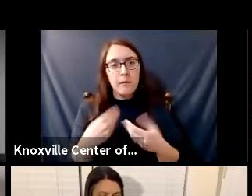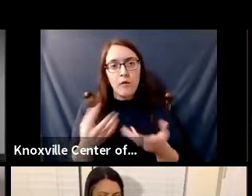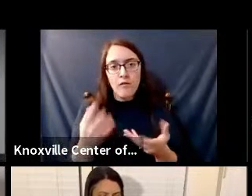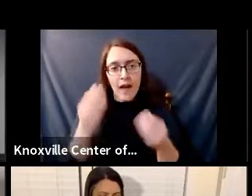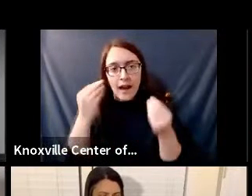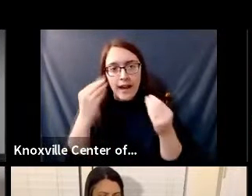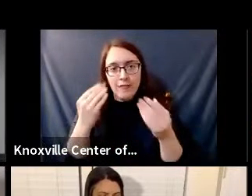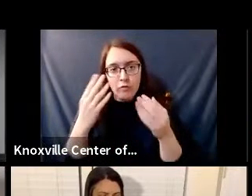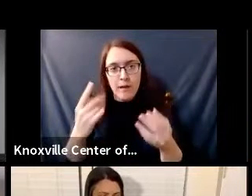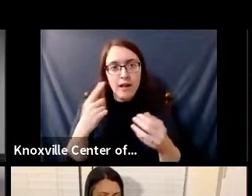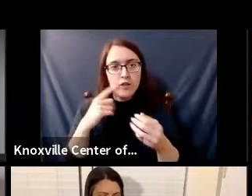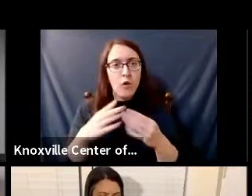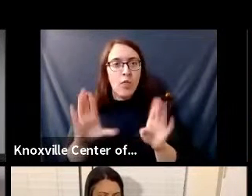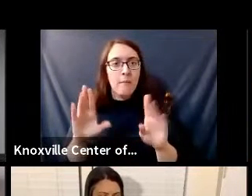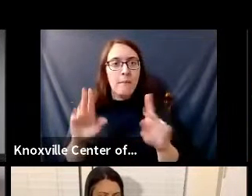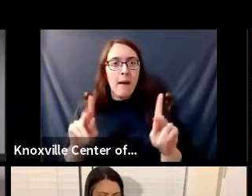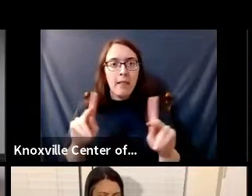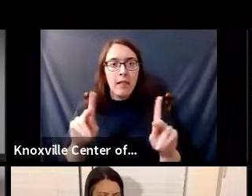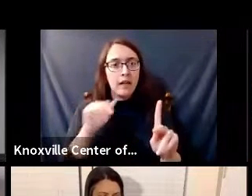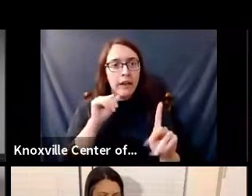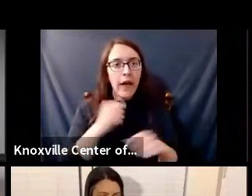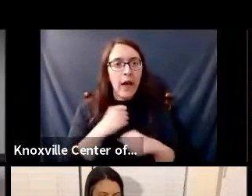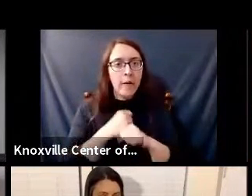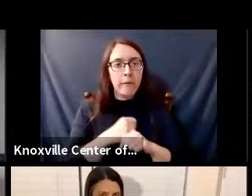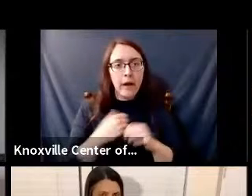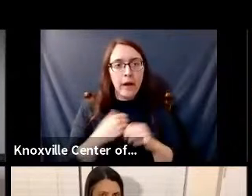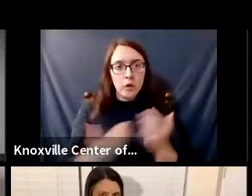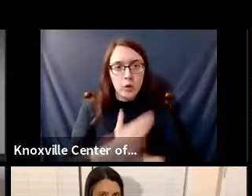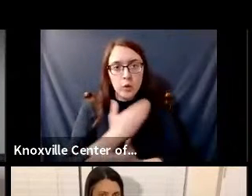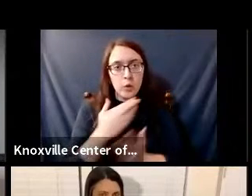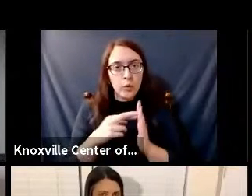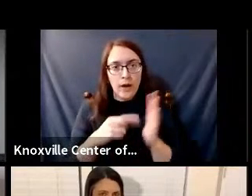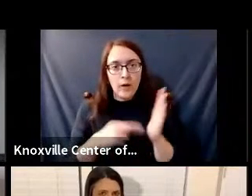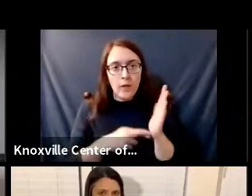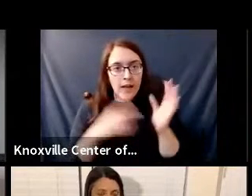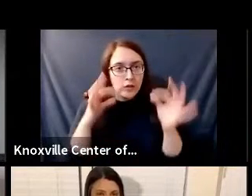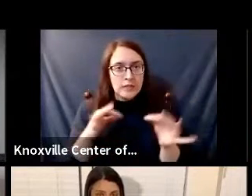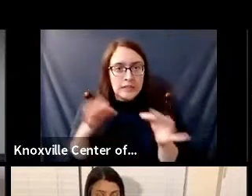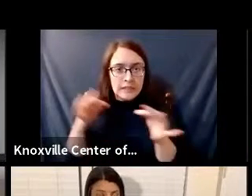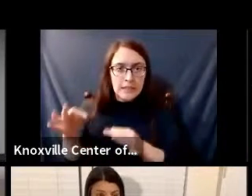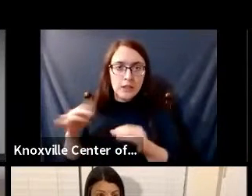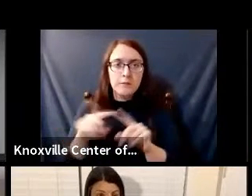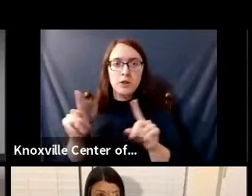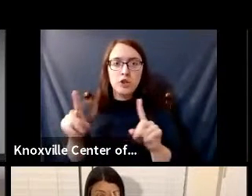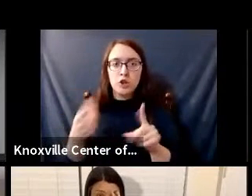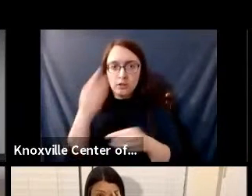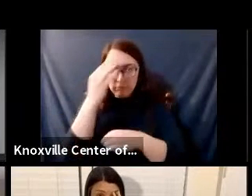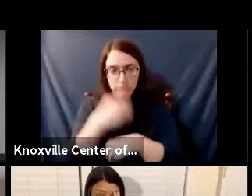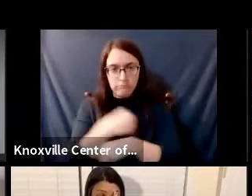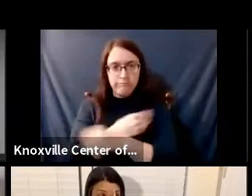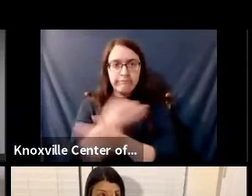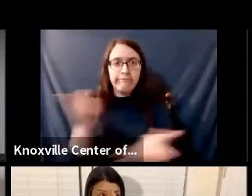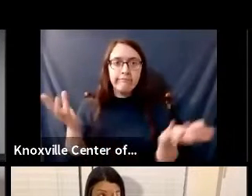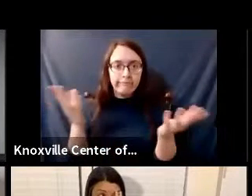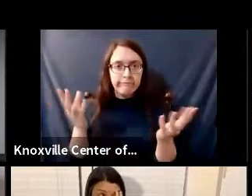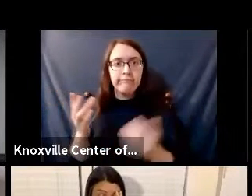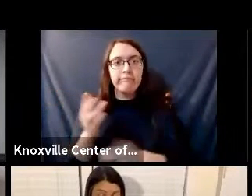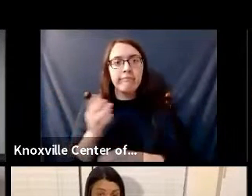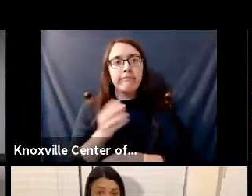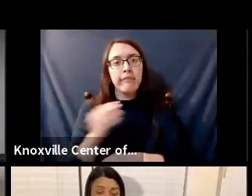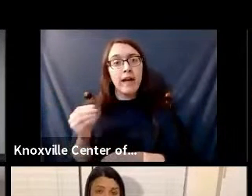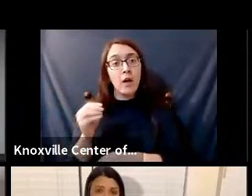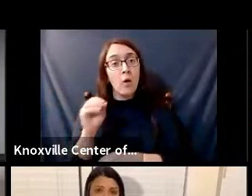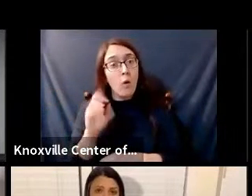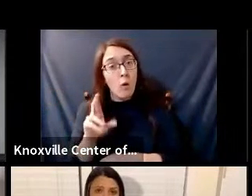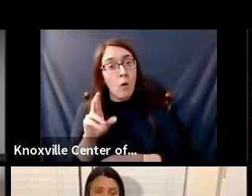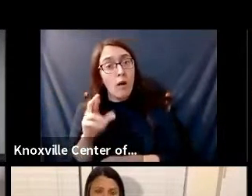public, not making new regulation decisions potentially, but getting that information out. The other thing that we could do instead would